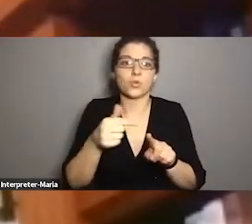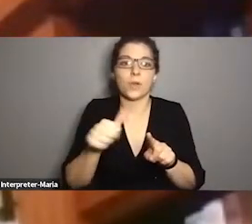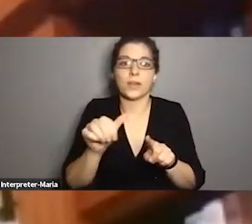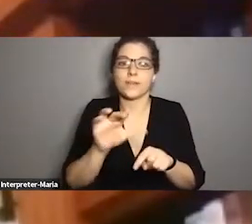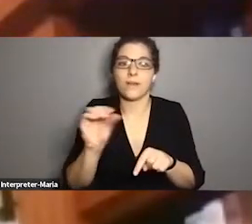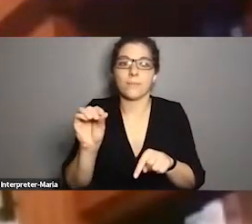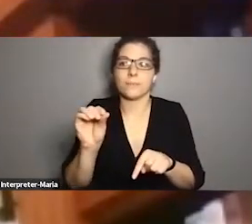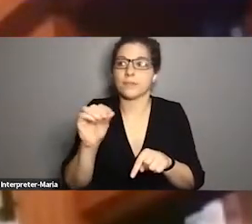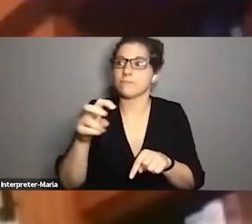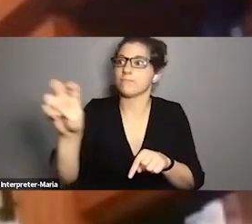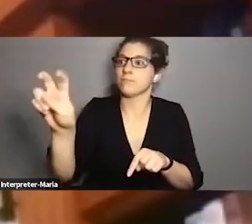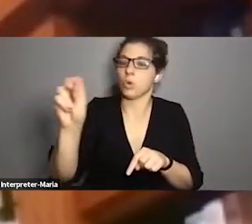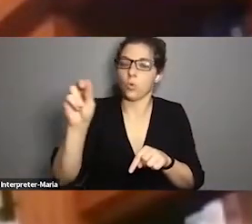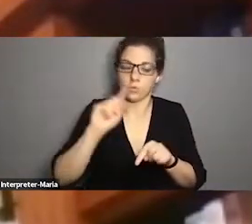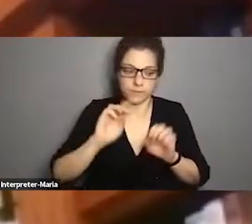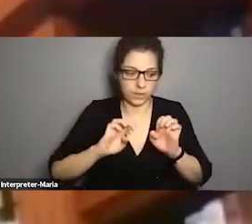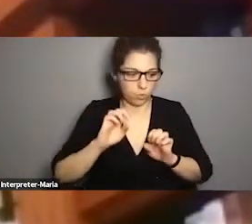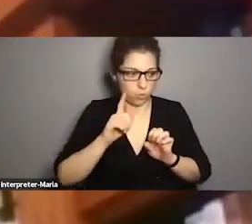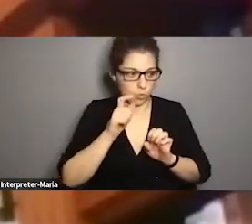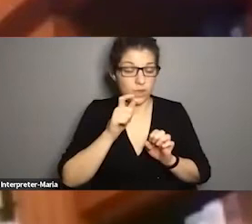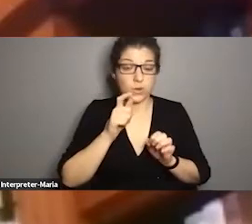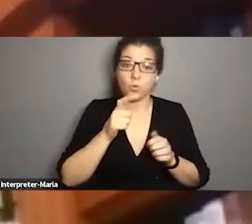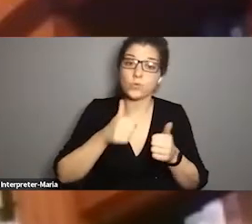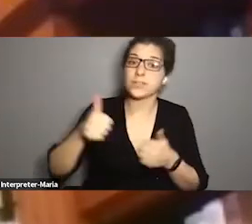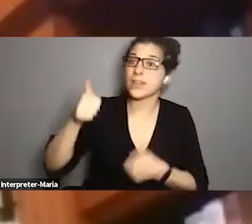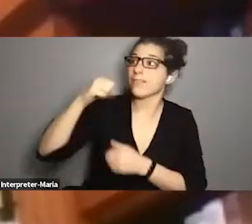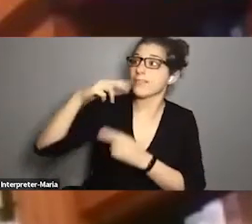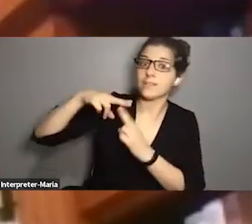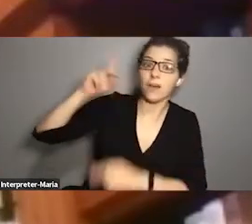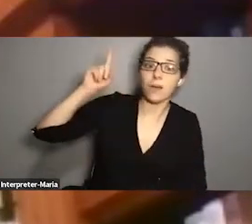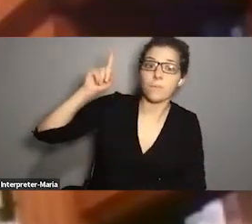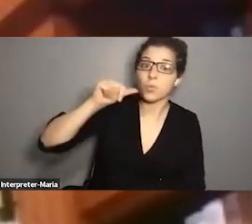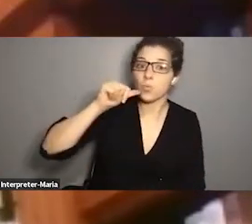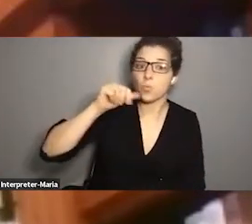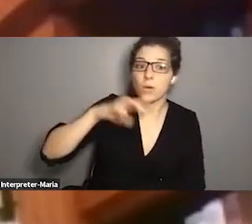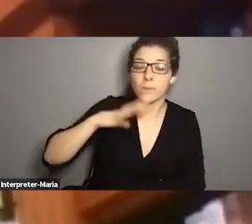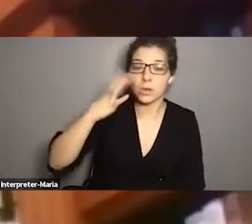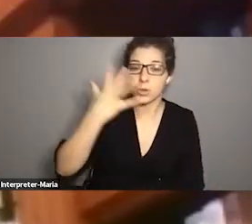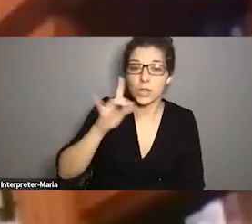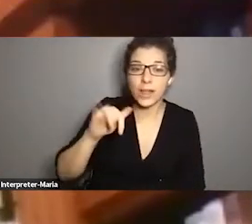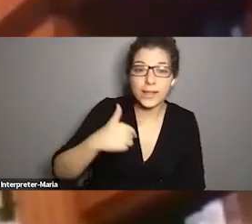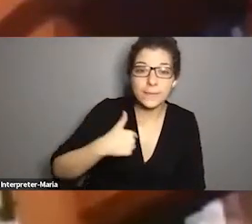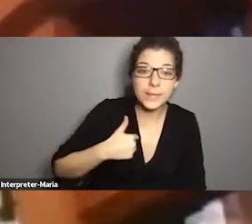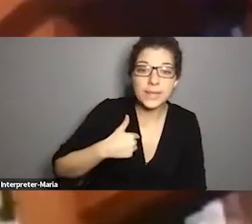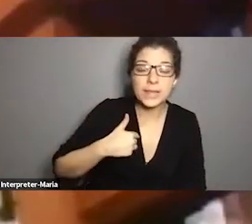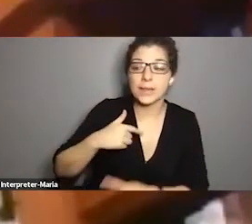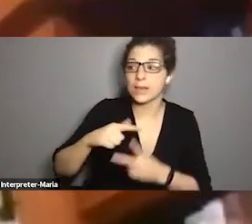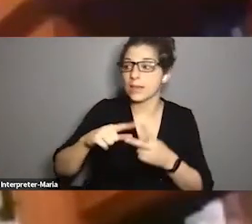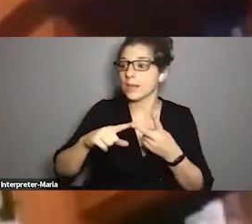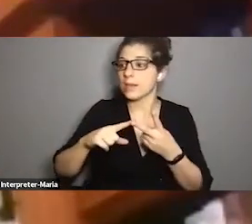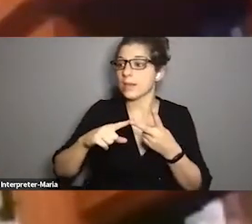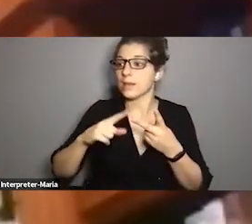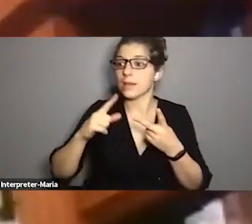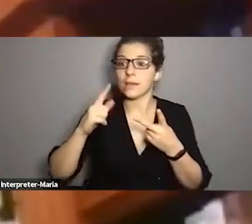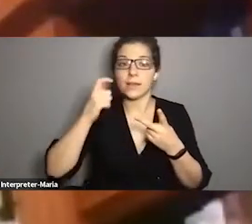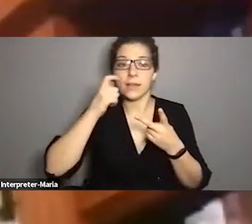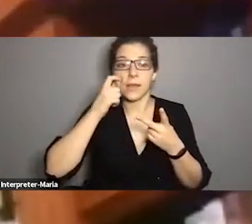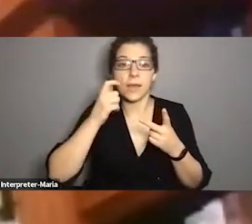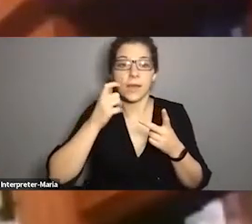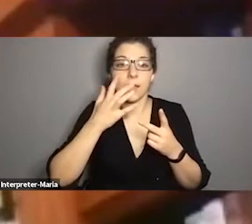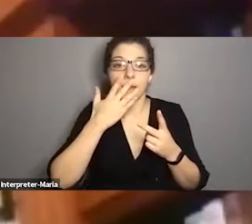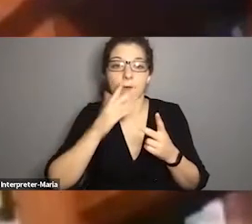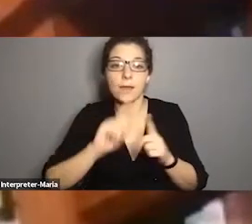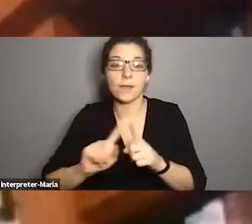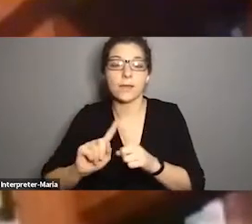They're really going to evaluate. And who's at the top? Are there women that look like me? Are there ethnic backgrounds that look like